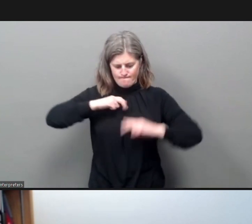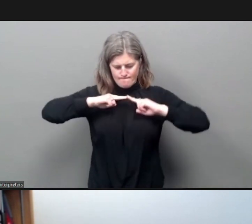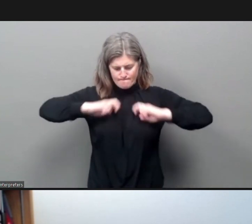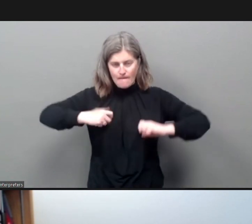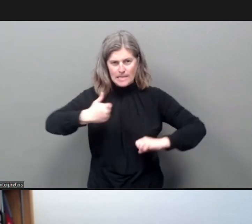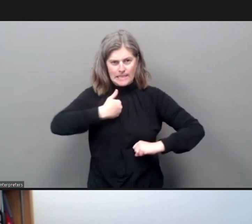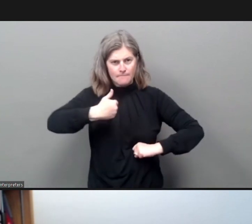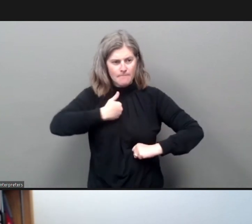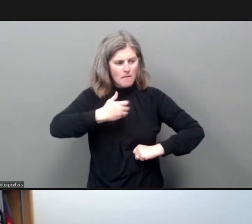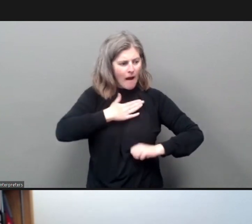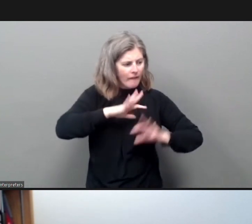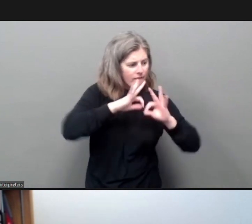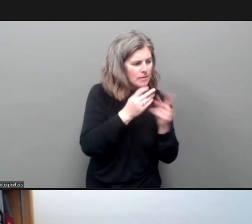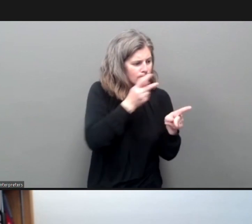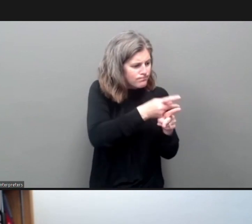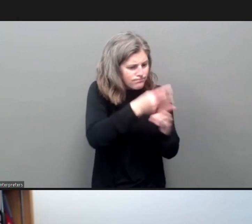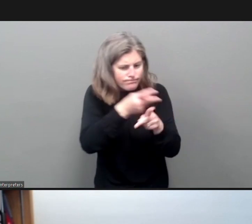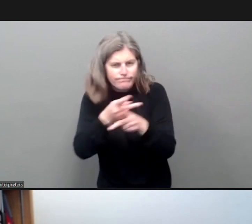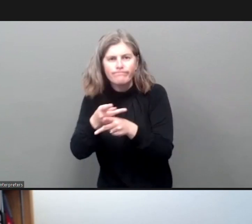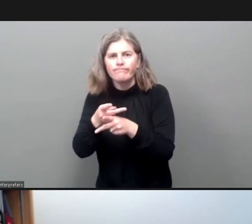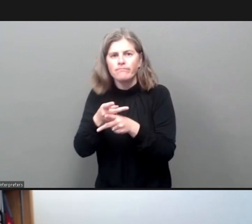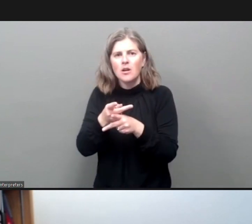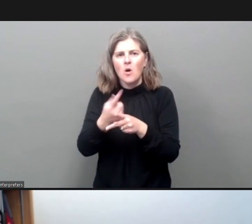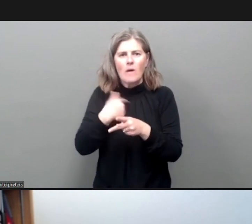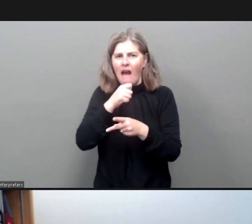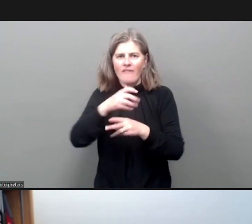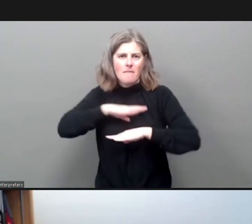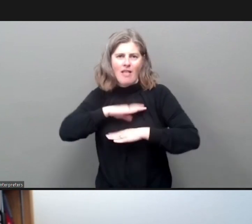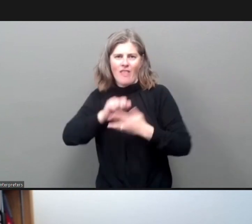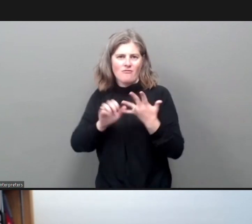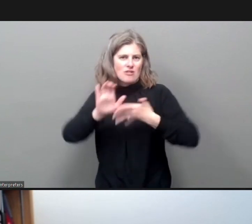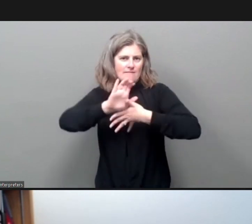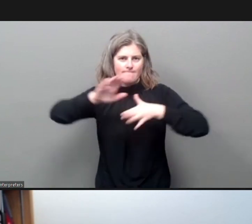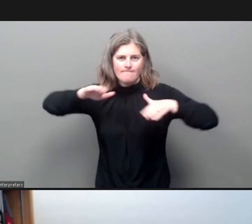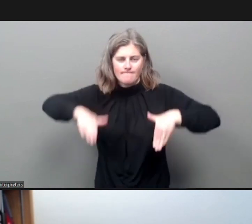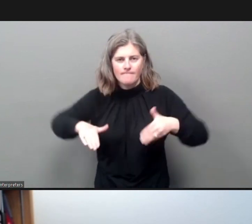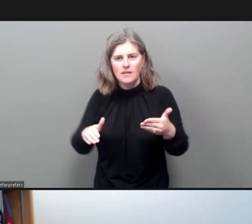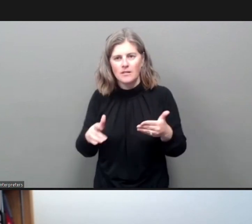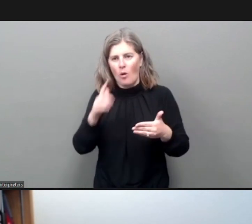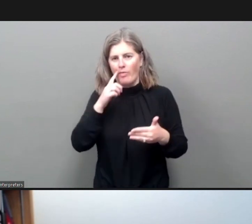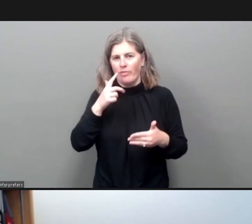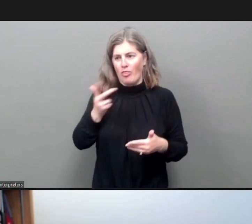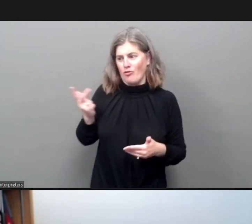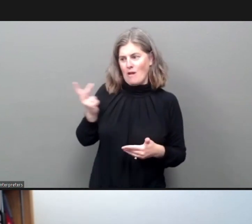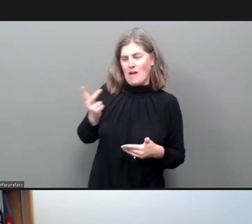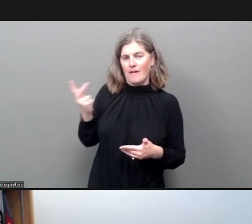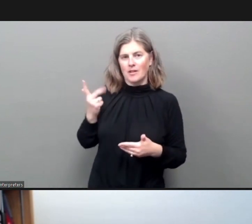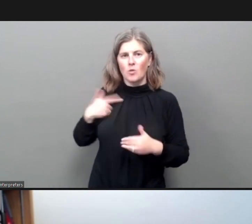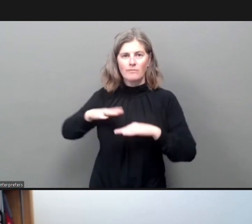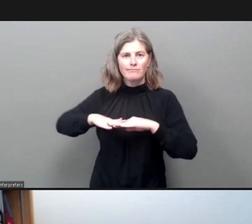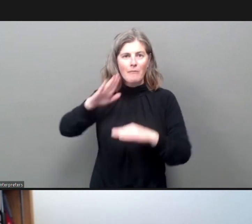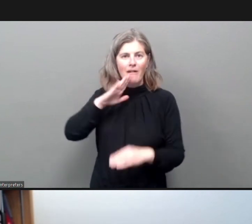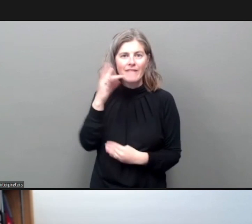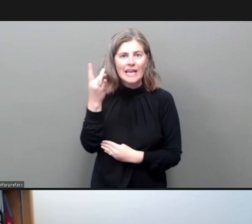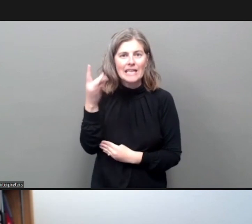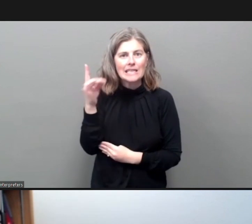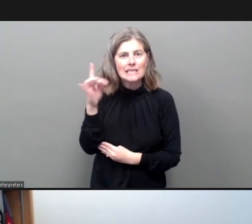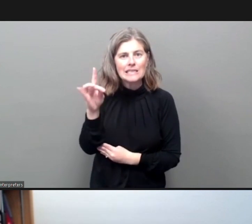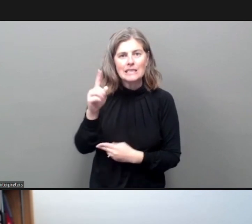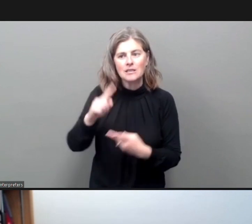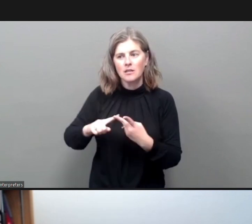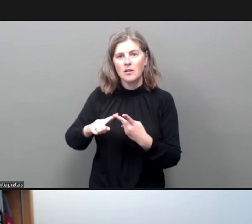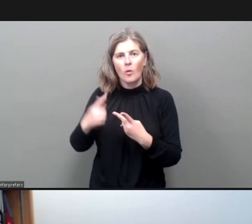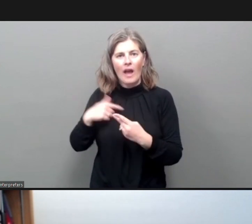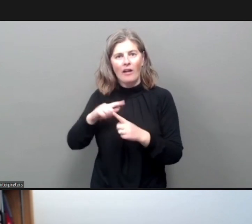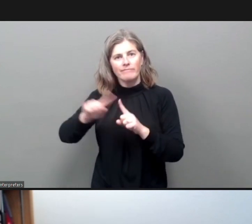families, who meet those criteria, like the three of us do, of being 18 and older and having an